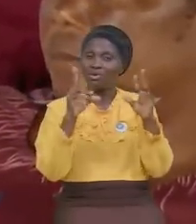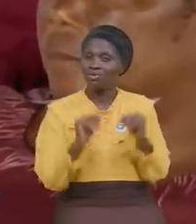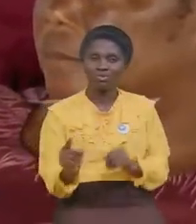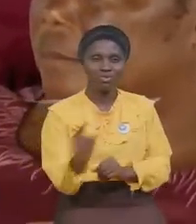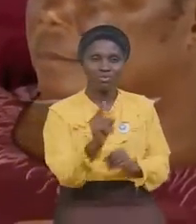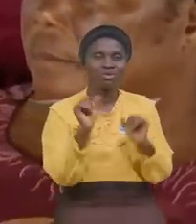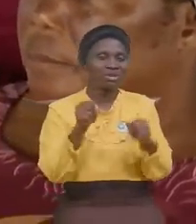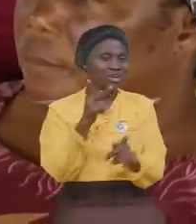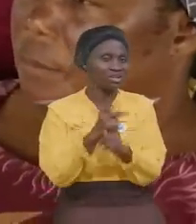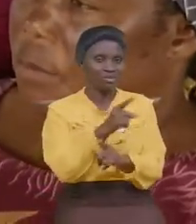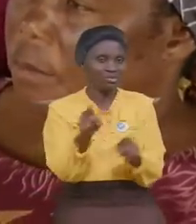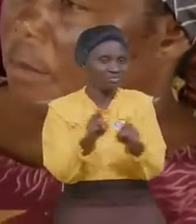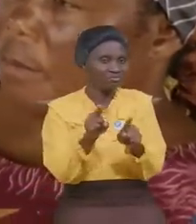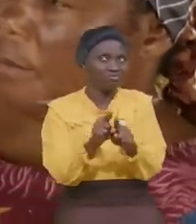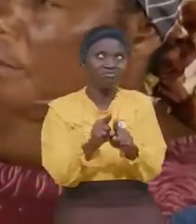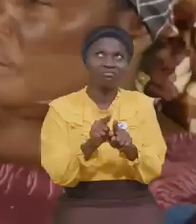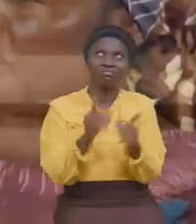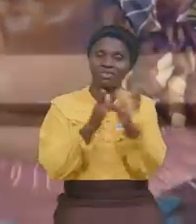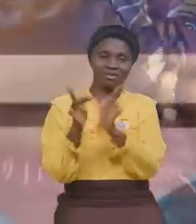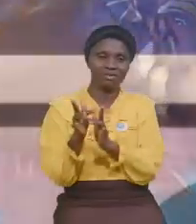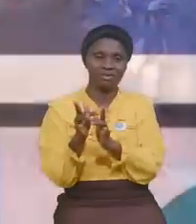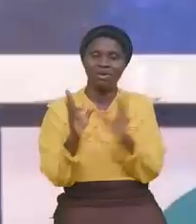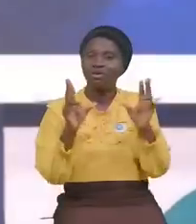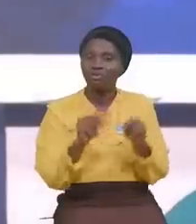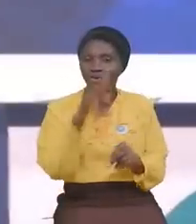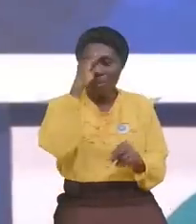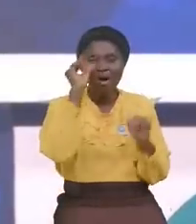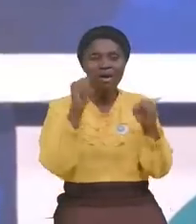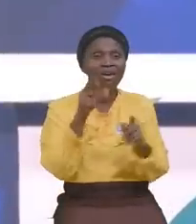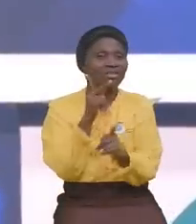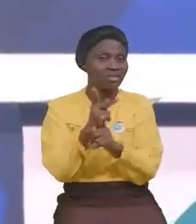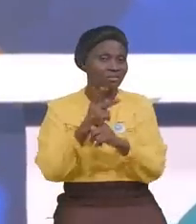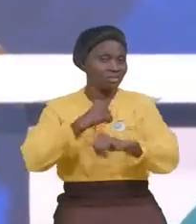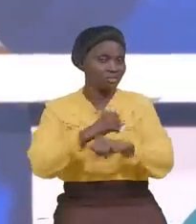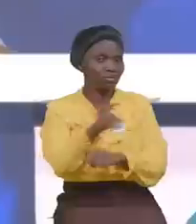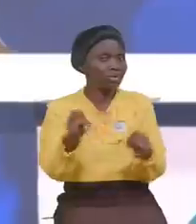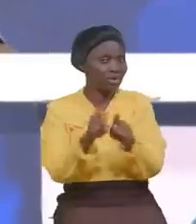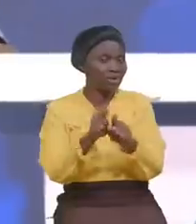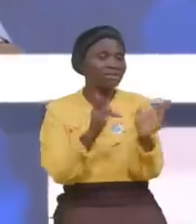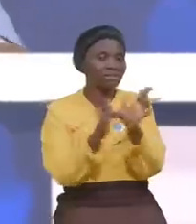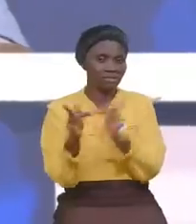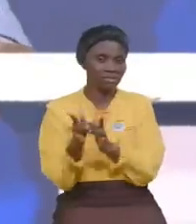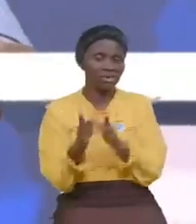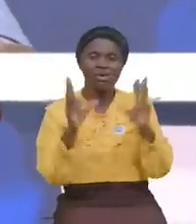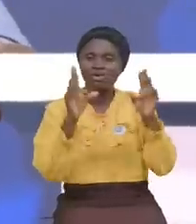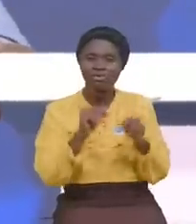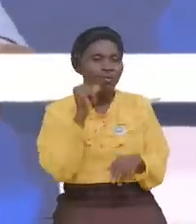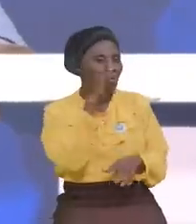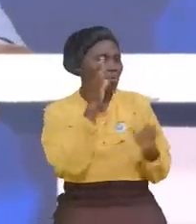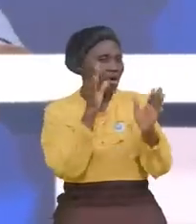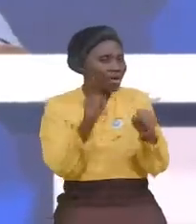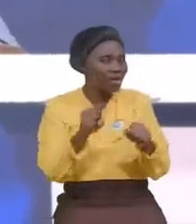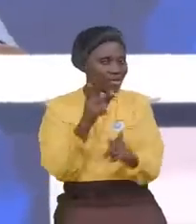you like Jesus. No man can keep you like Jesus. No woman can keep you